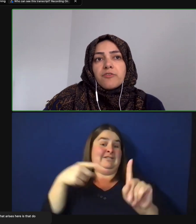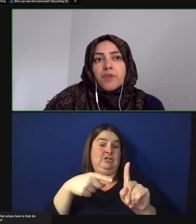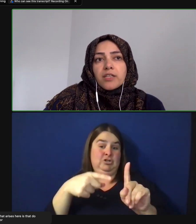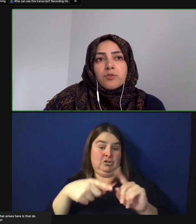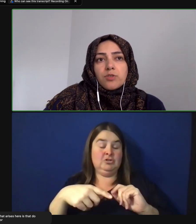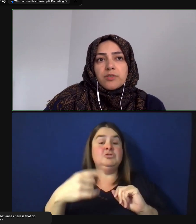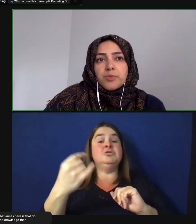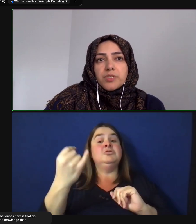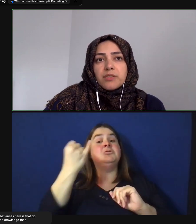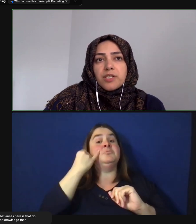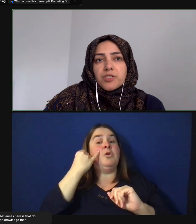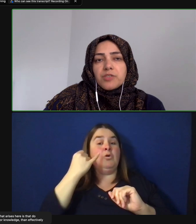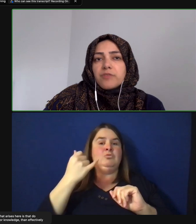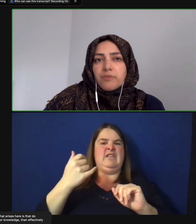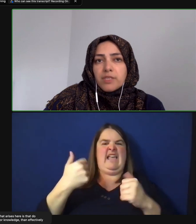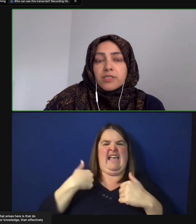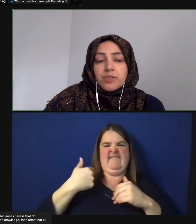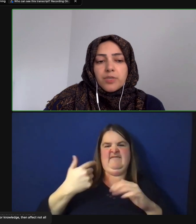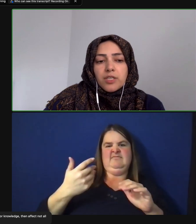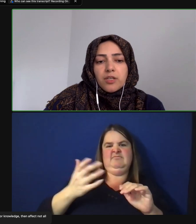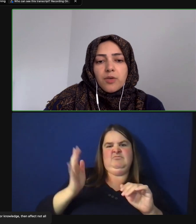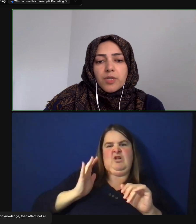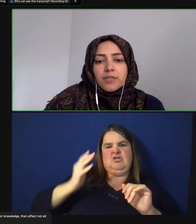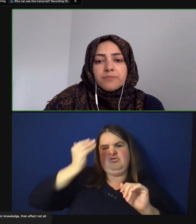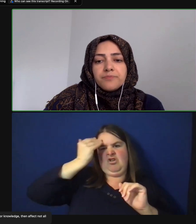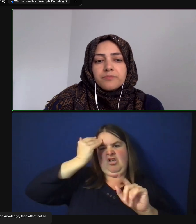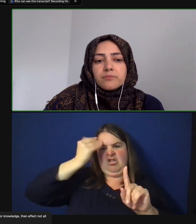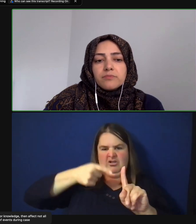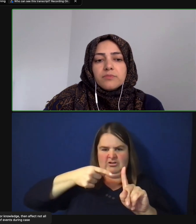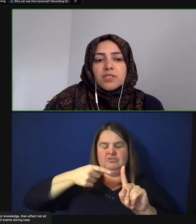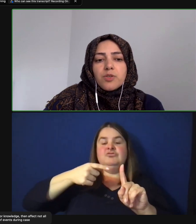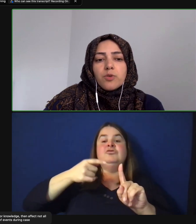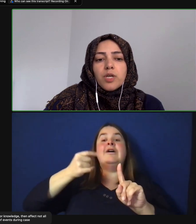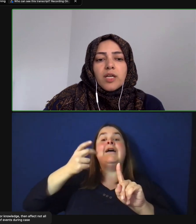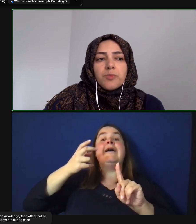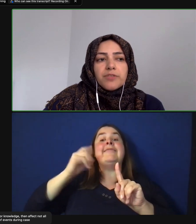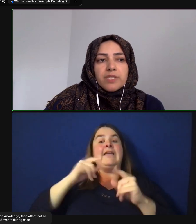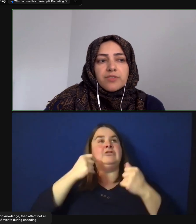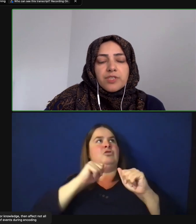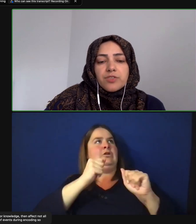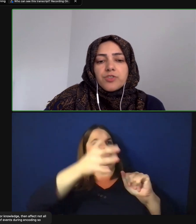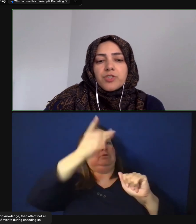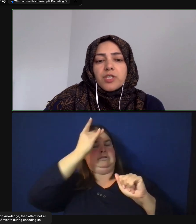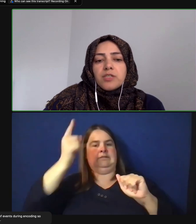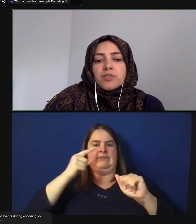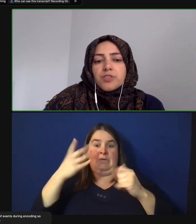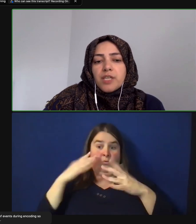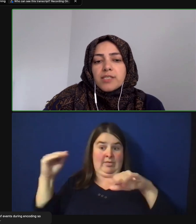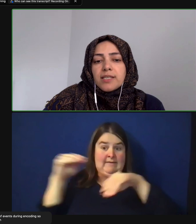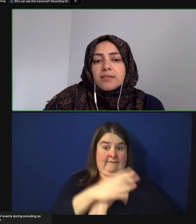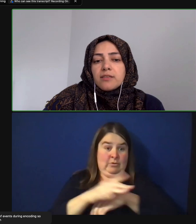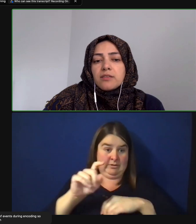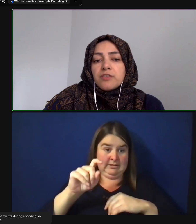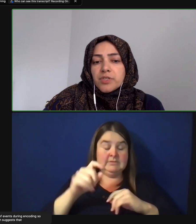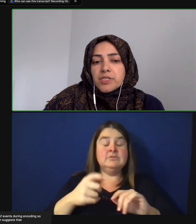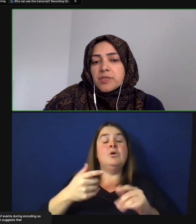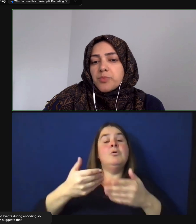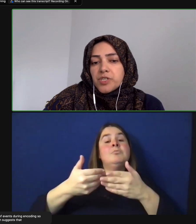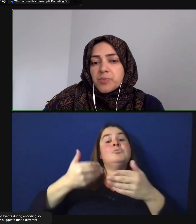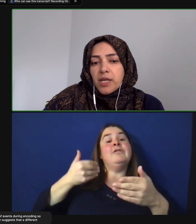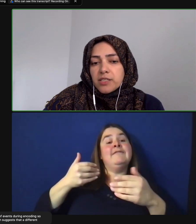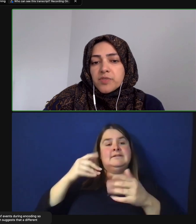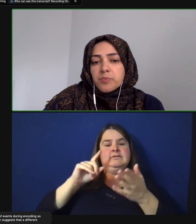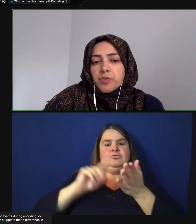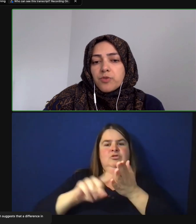knowledge then affect neural representations of events during encoding? So previous research suggests that the difference